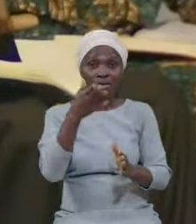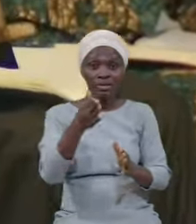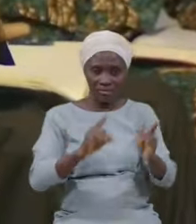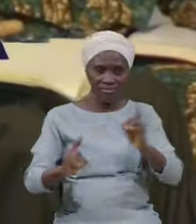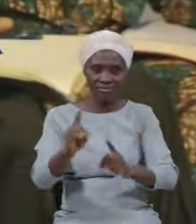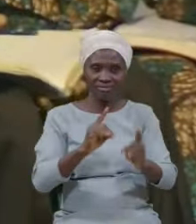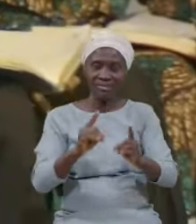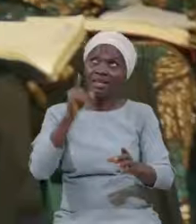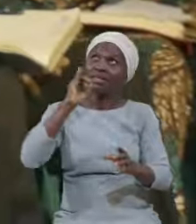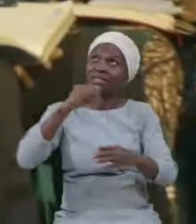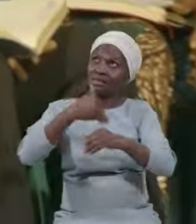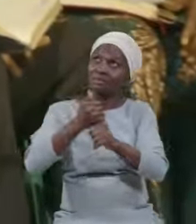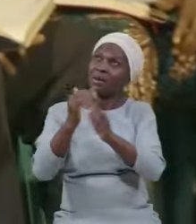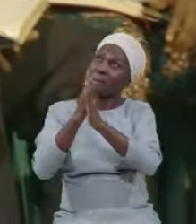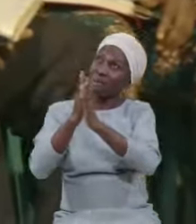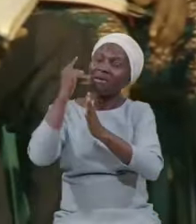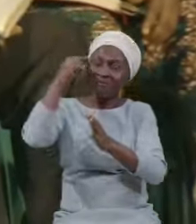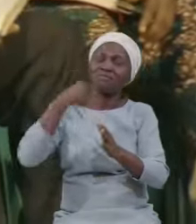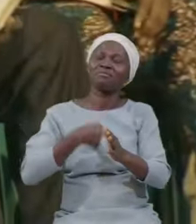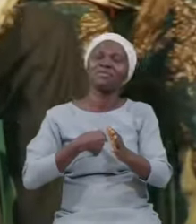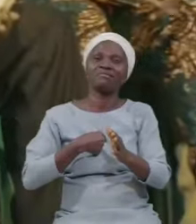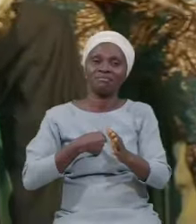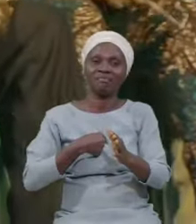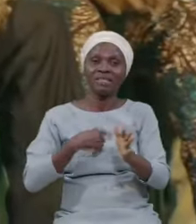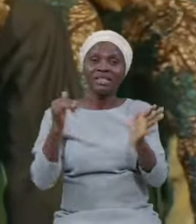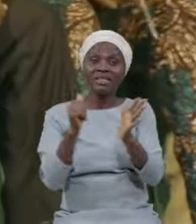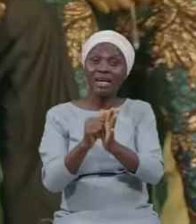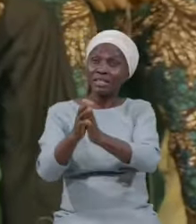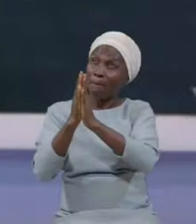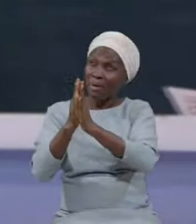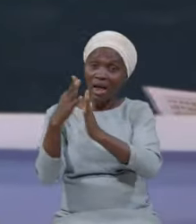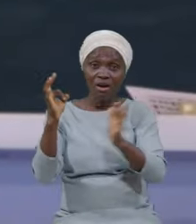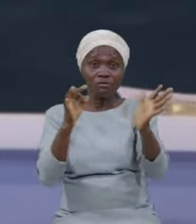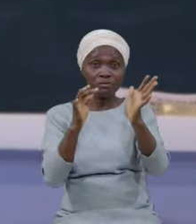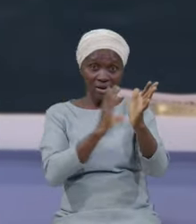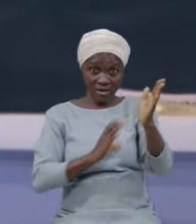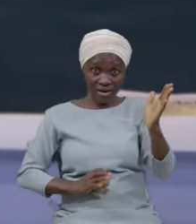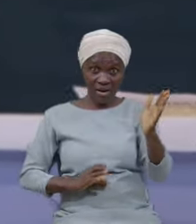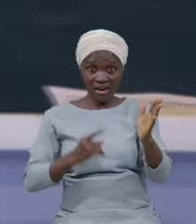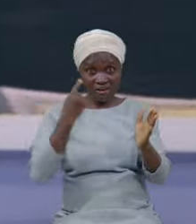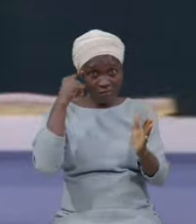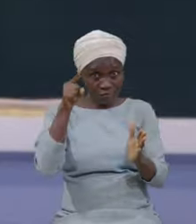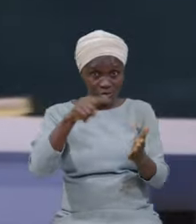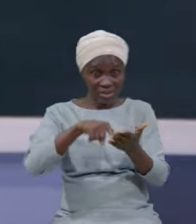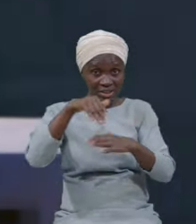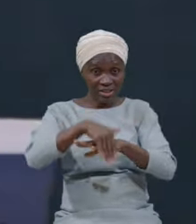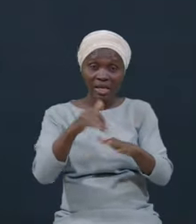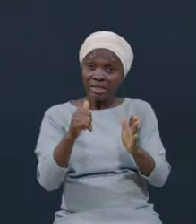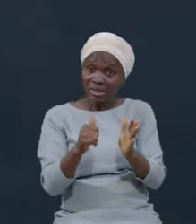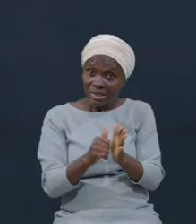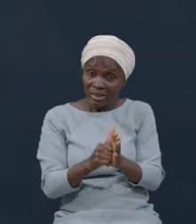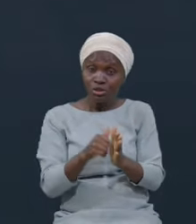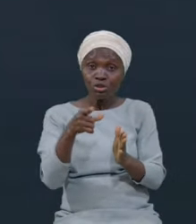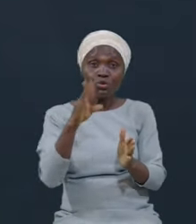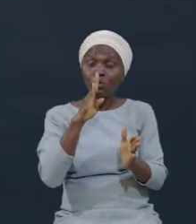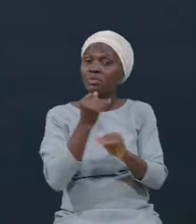me. That intercession of Christ for you tonight, that you'll be saved, that you'll be restored from